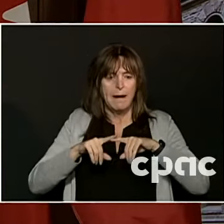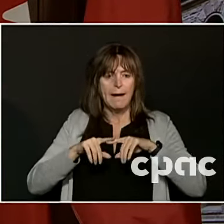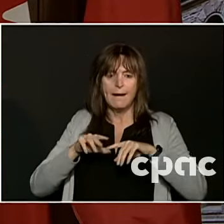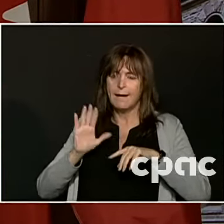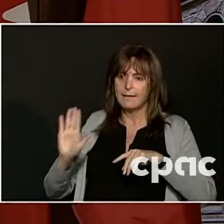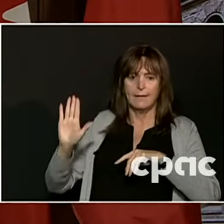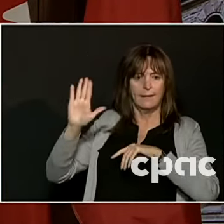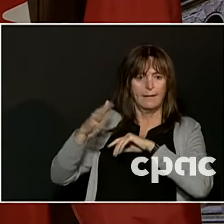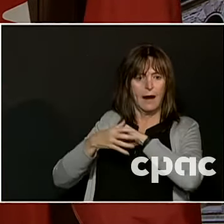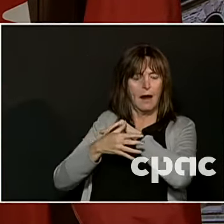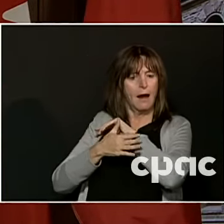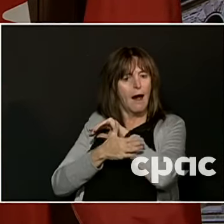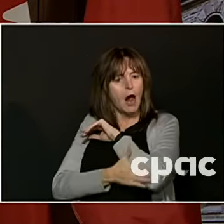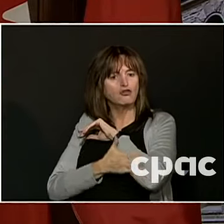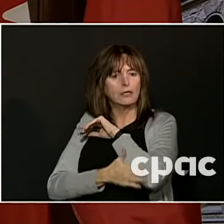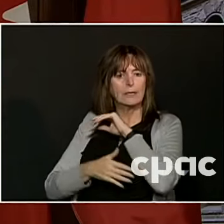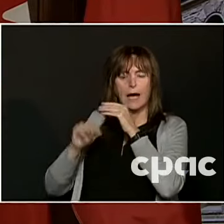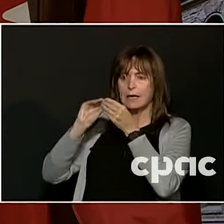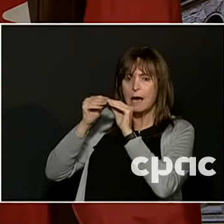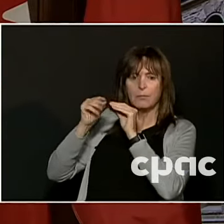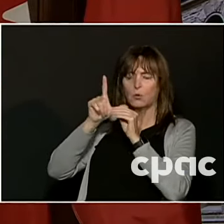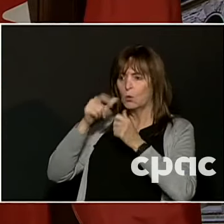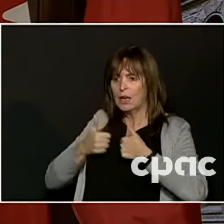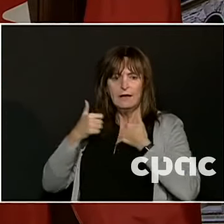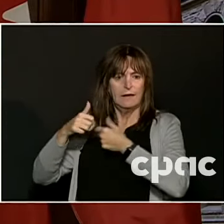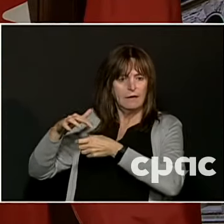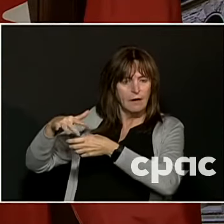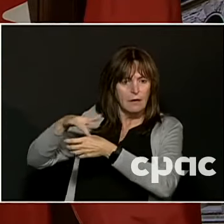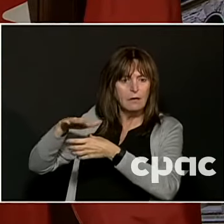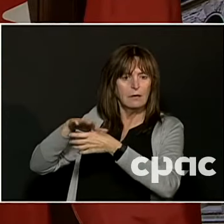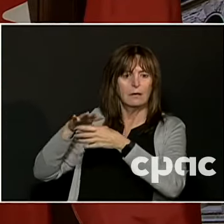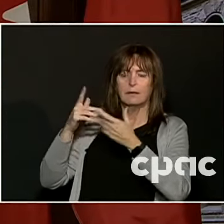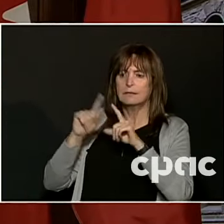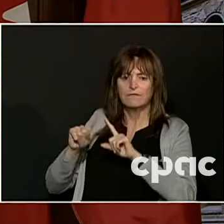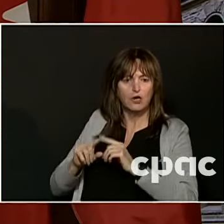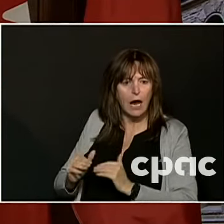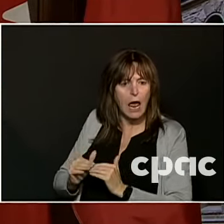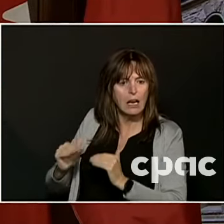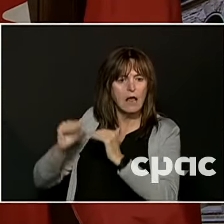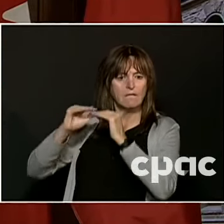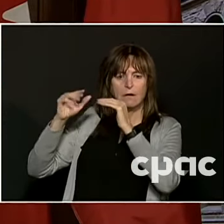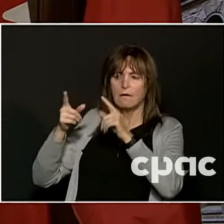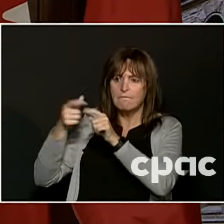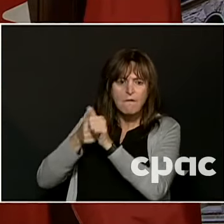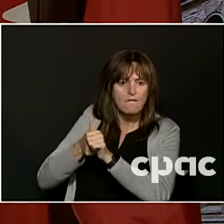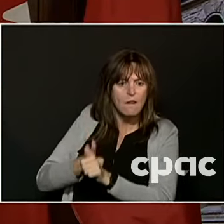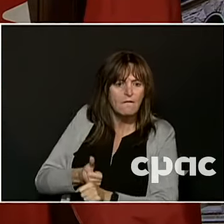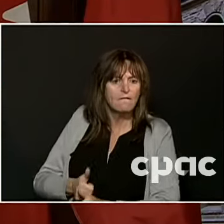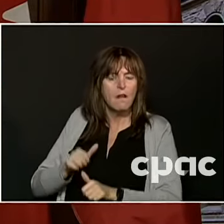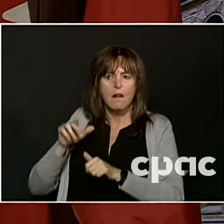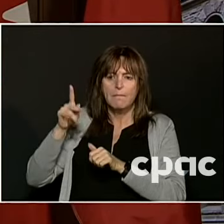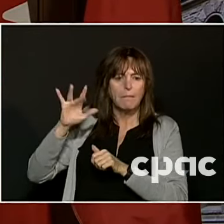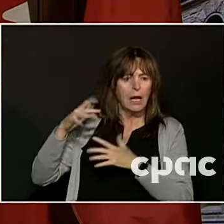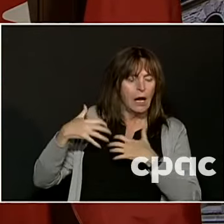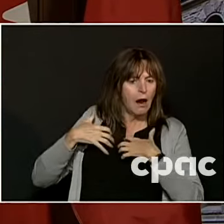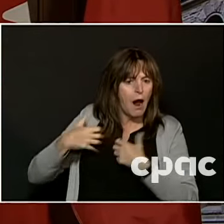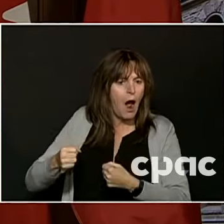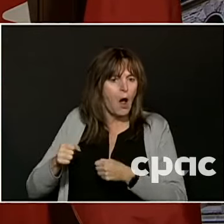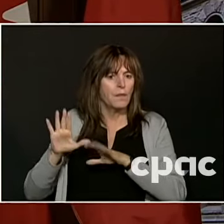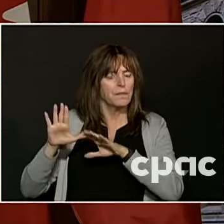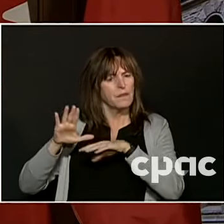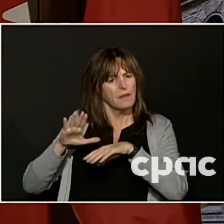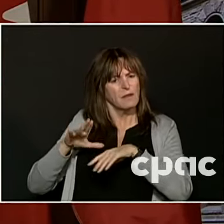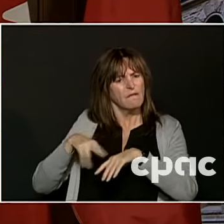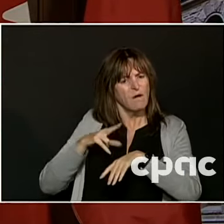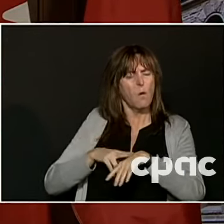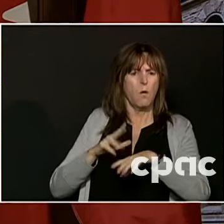interventions, there's different levels of adherence to the public health recommendations. But in this situation, you see a very,